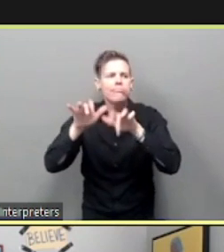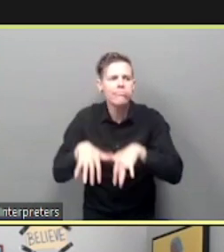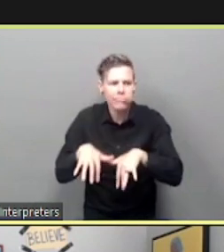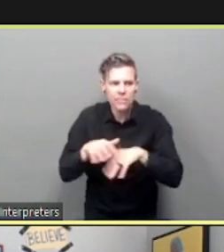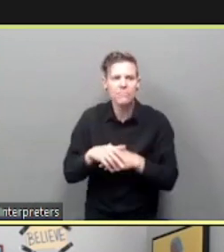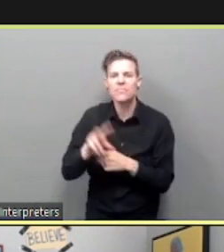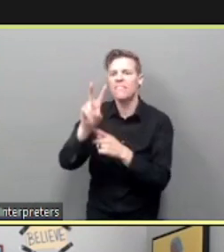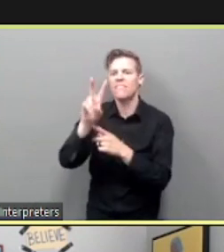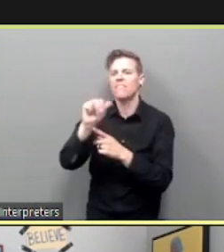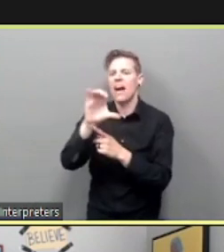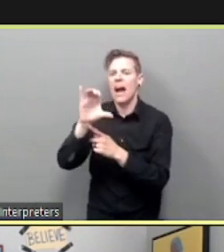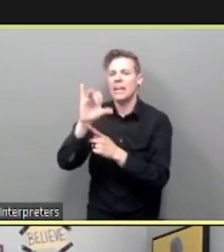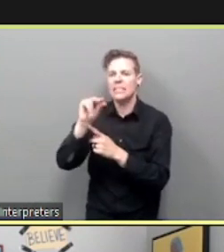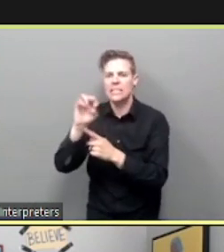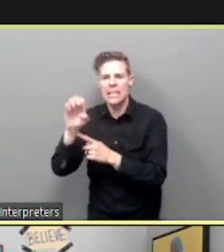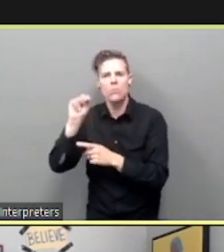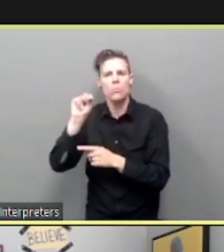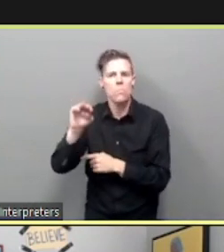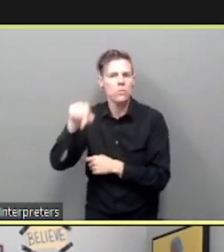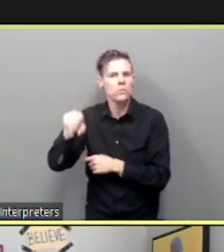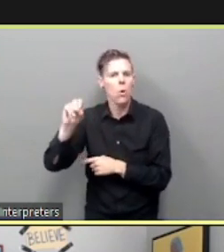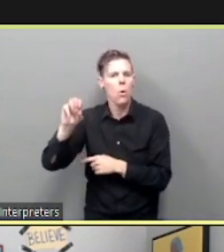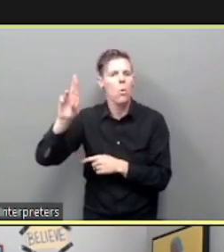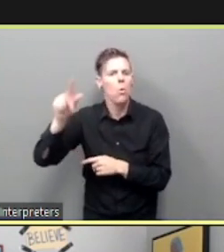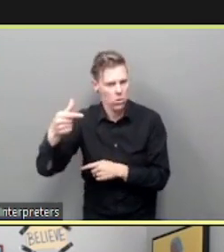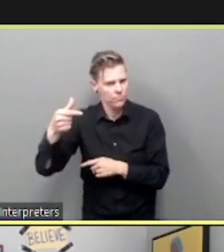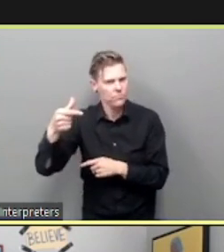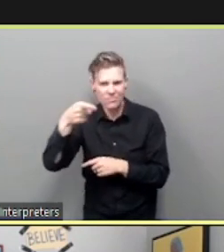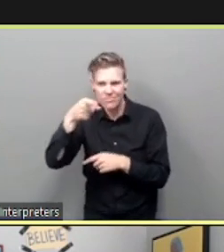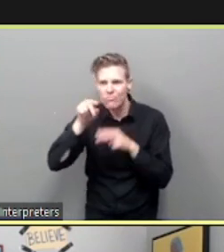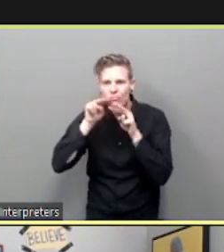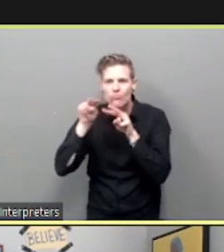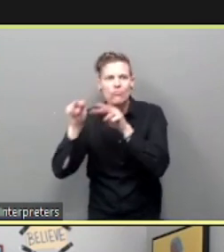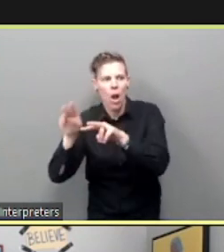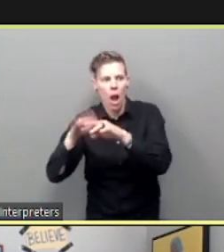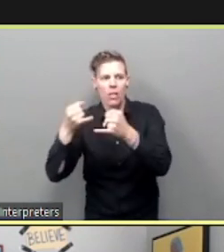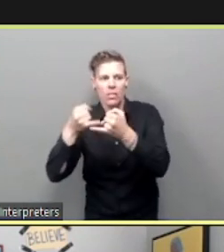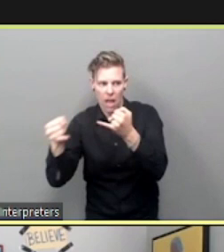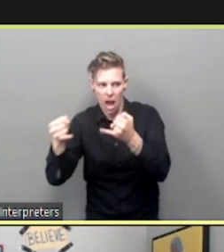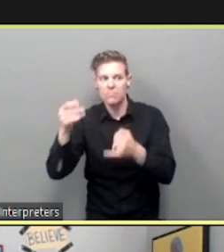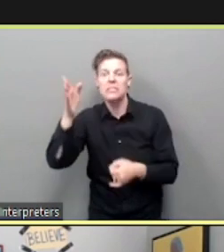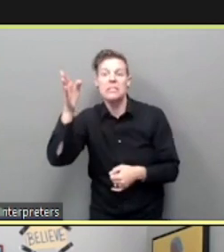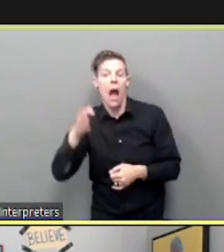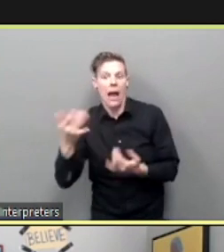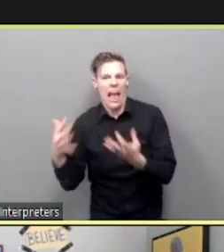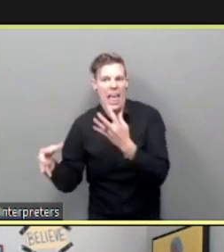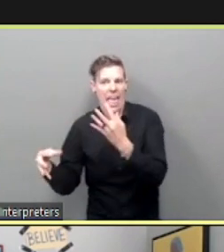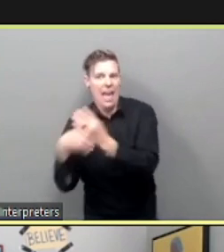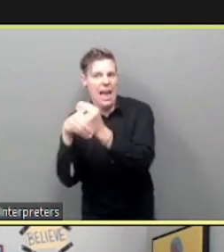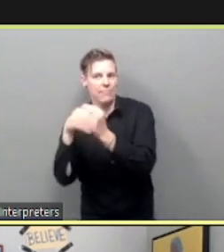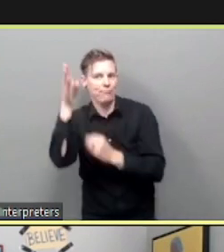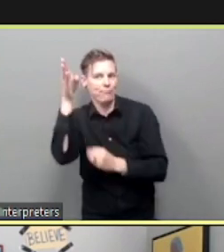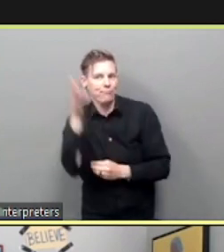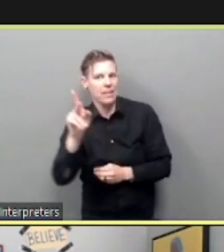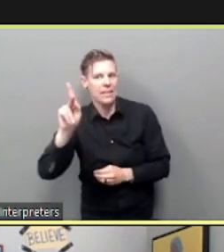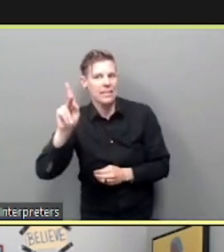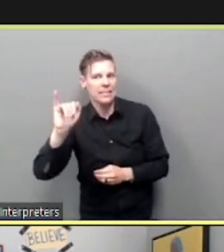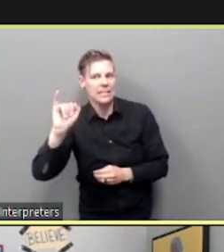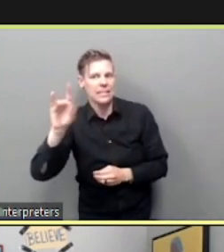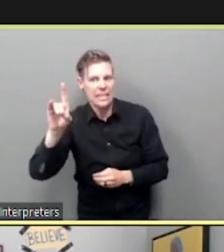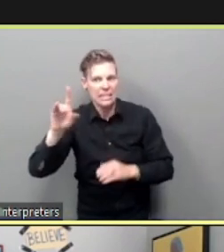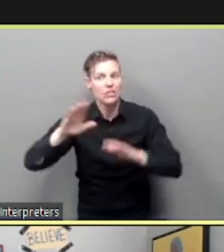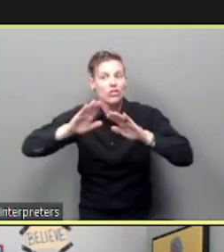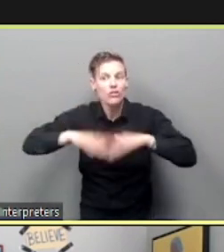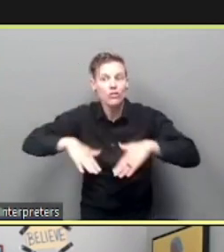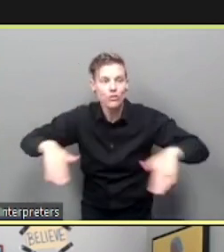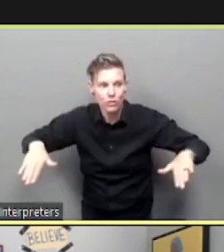vaccinenewmexico.org/kids. So if you're a parent or a guardian, you can actually now link your child's profile to your own profile and